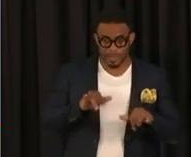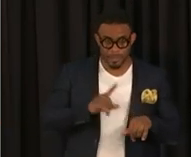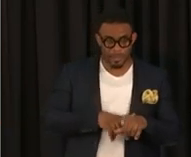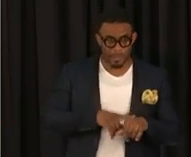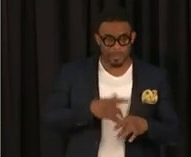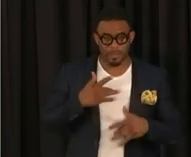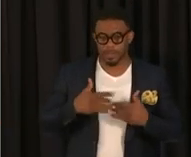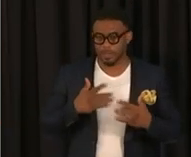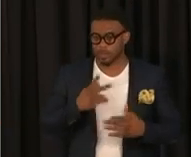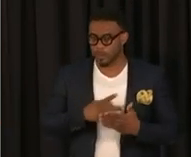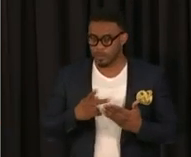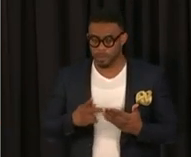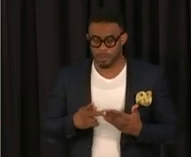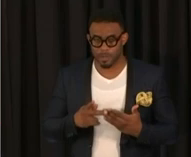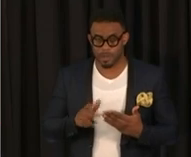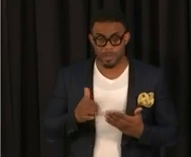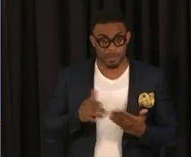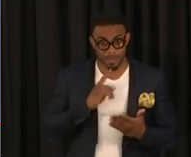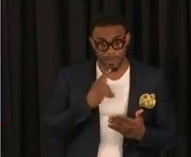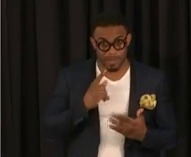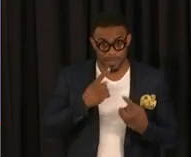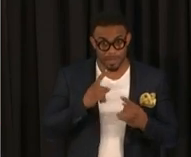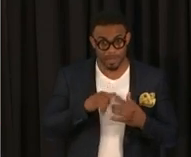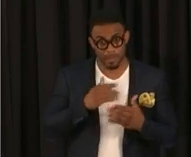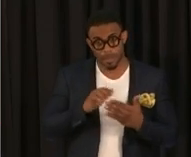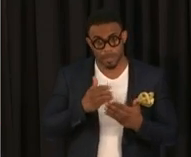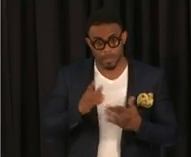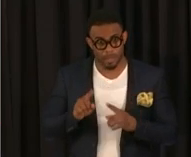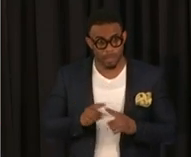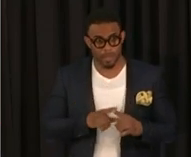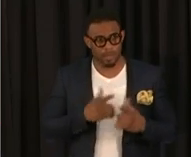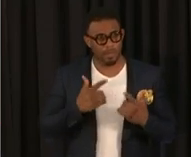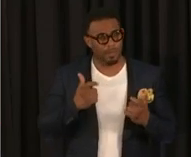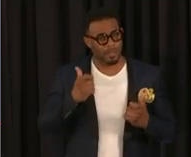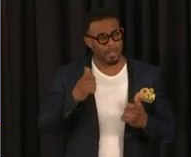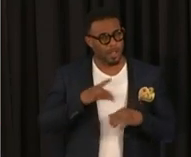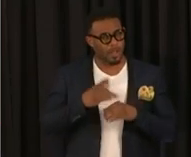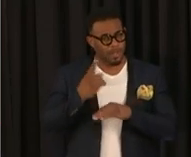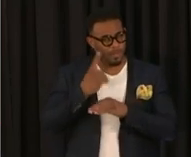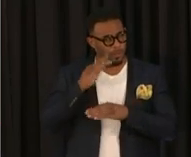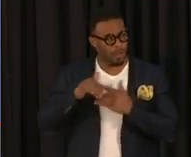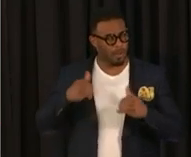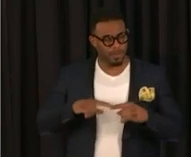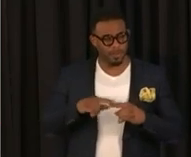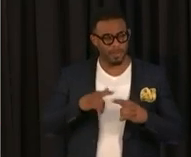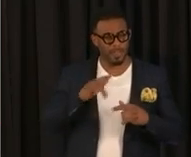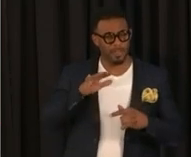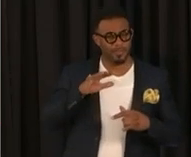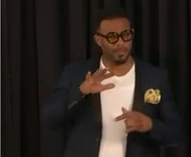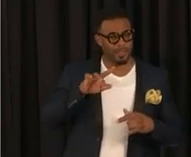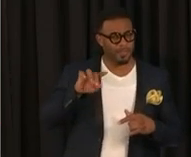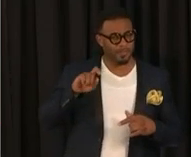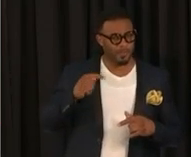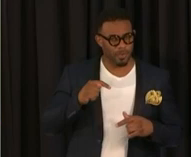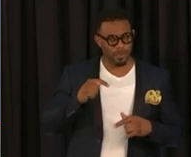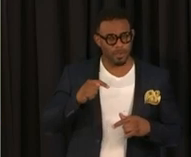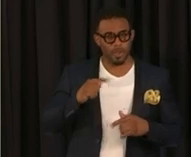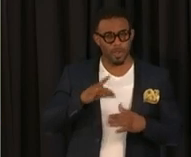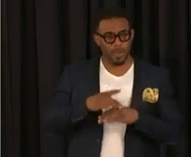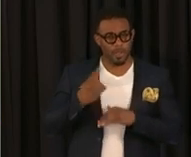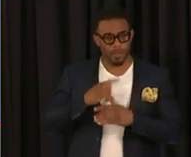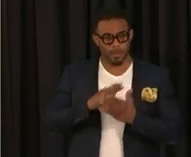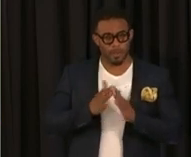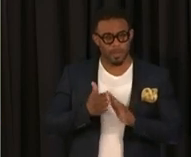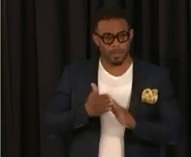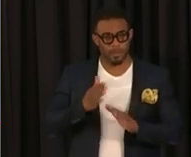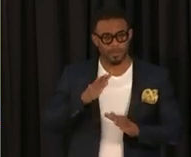same time. It's an exciting program, and she may be announcing some other things as well. It's a big Earth Day for all of us. It's the 51st Earth Day as